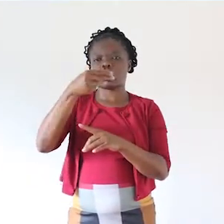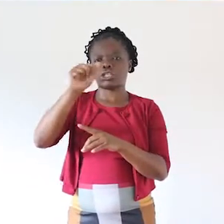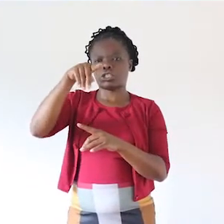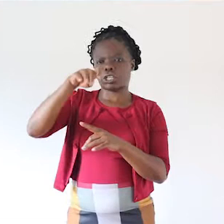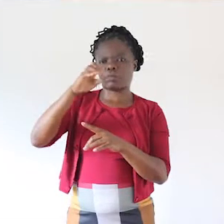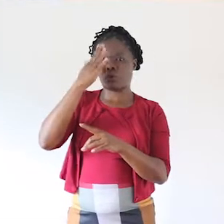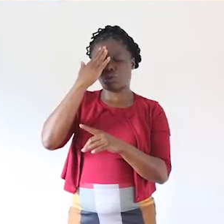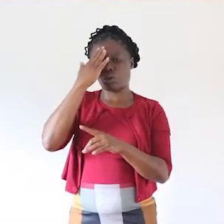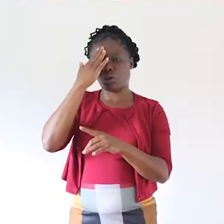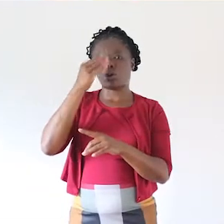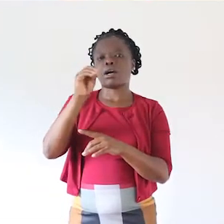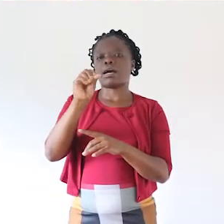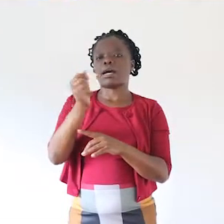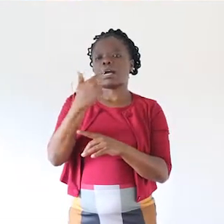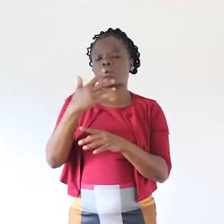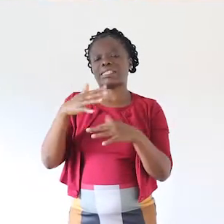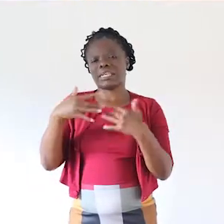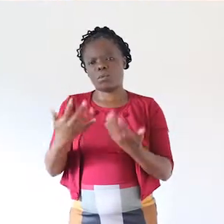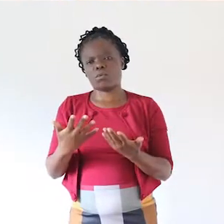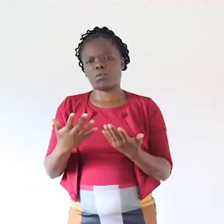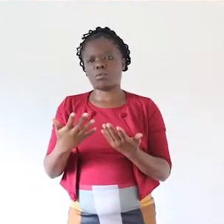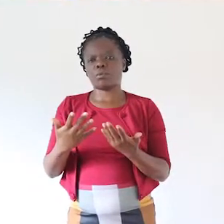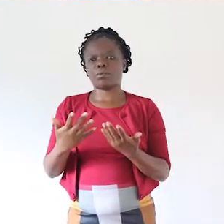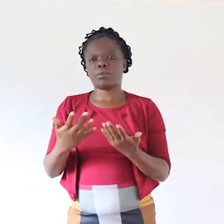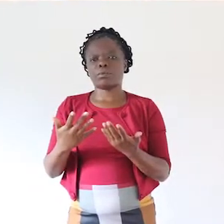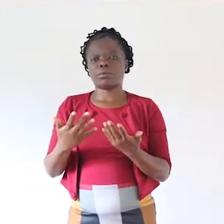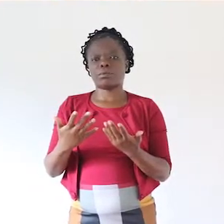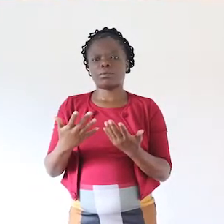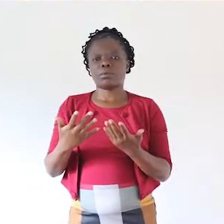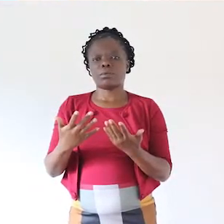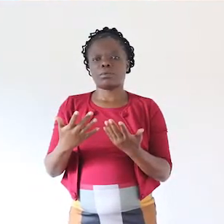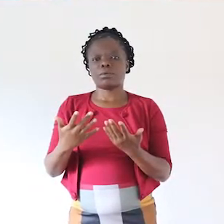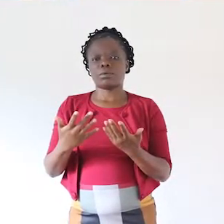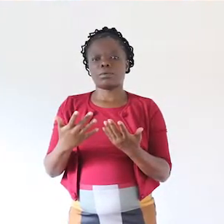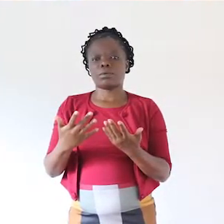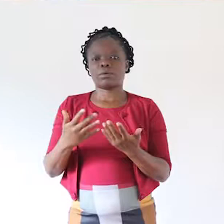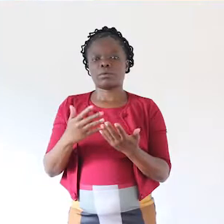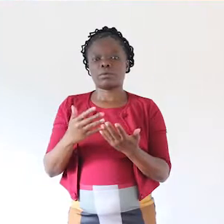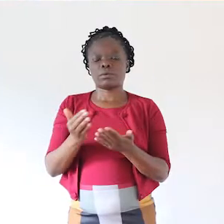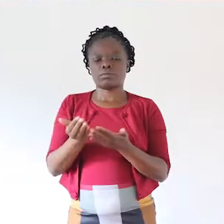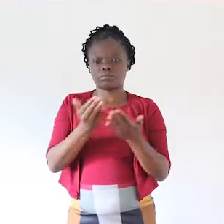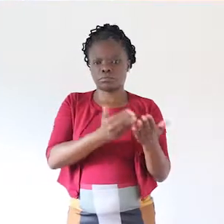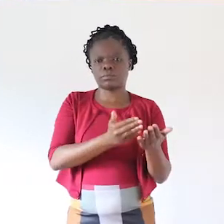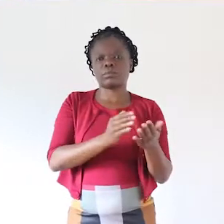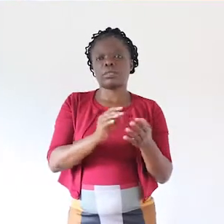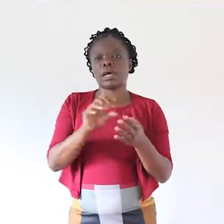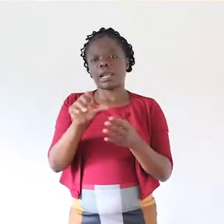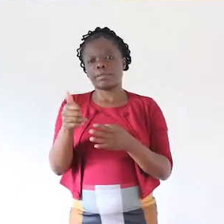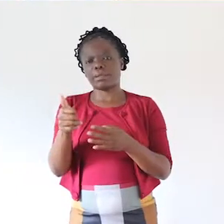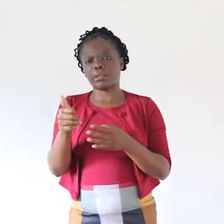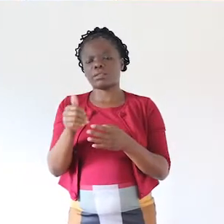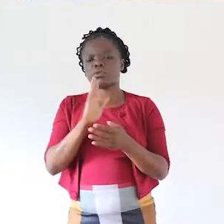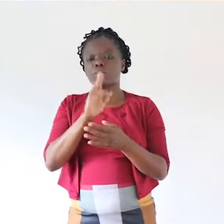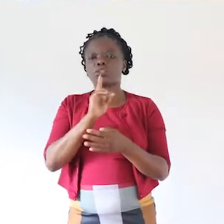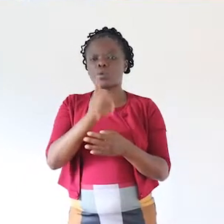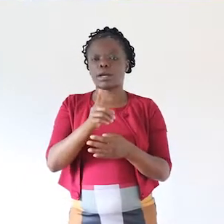least you know how the shape of the groundnut feels. We can remove, we can have this to